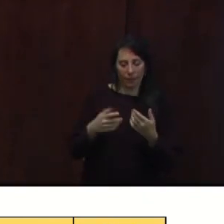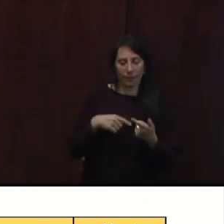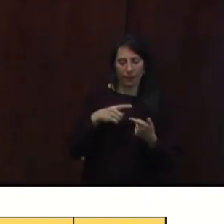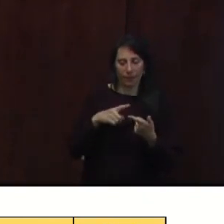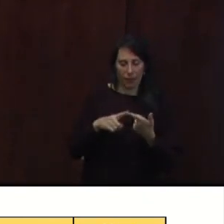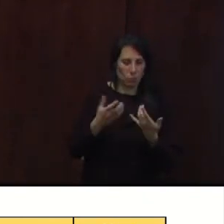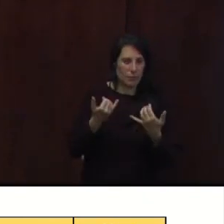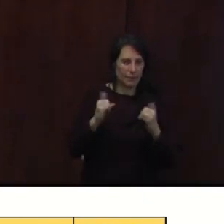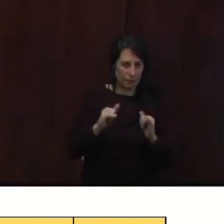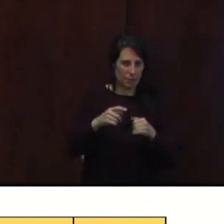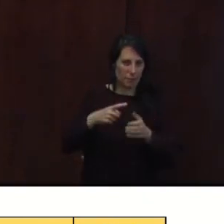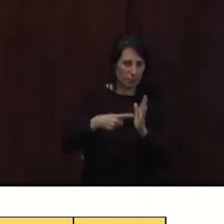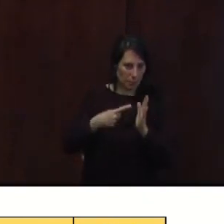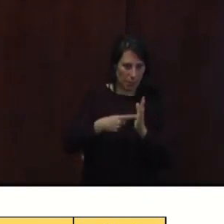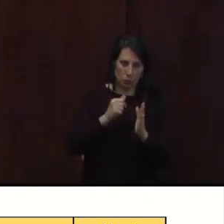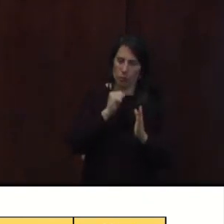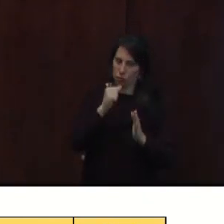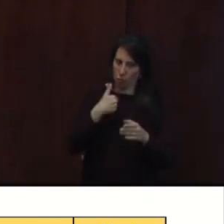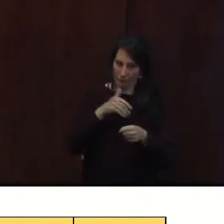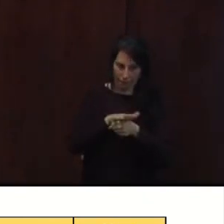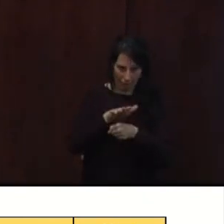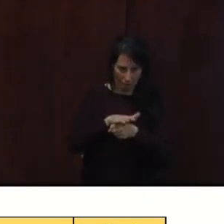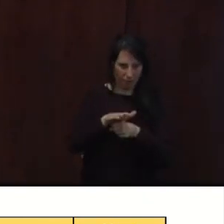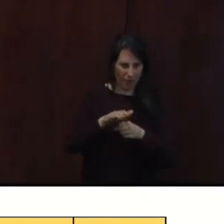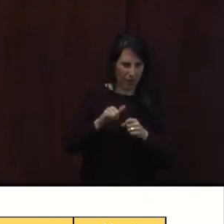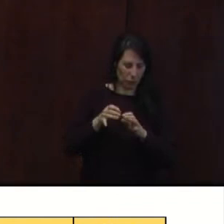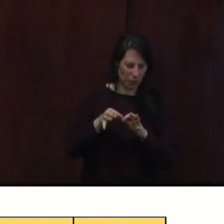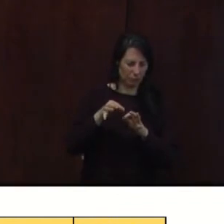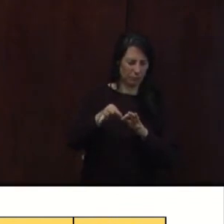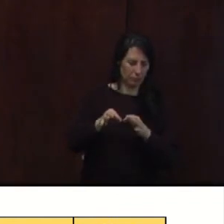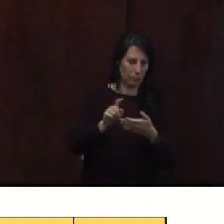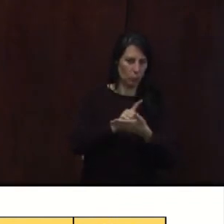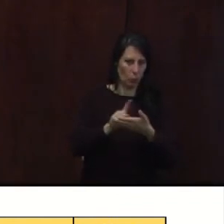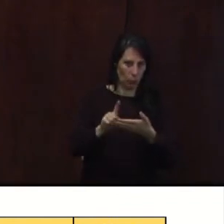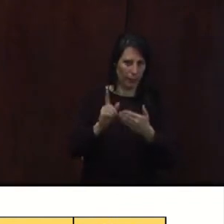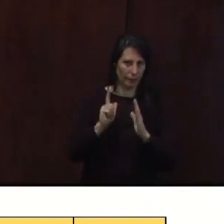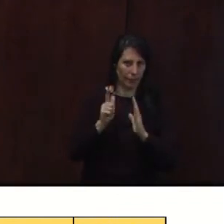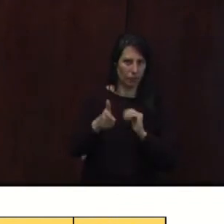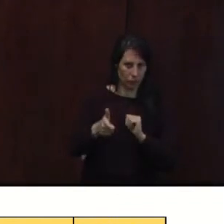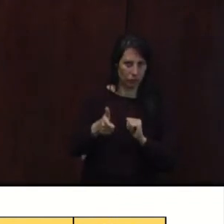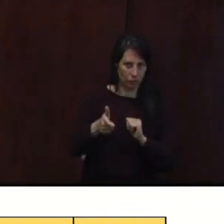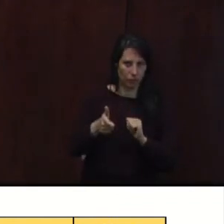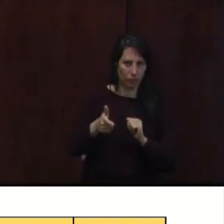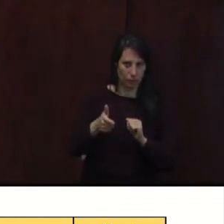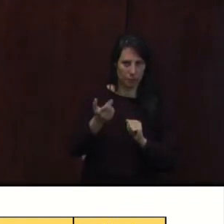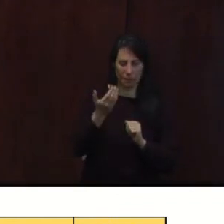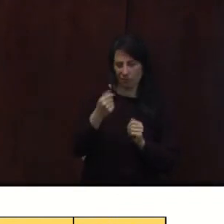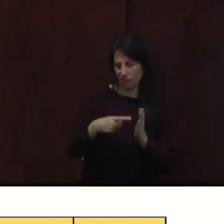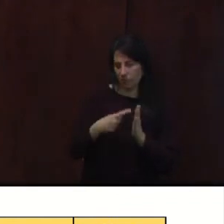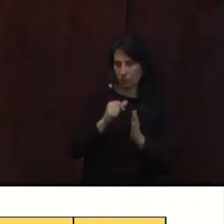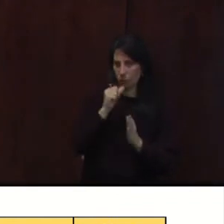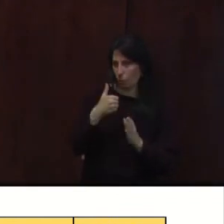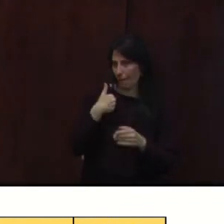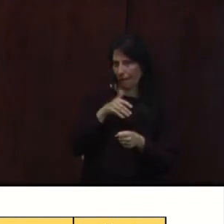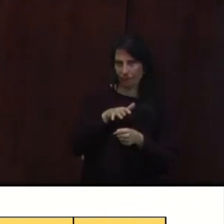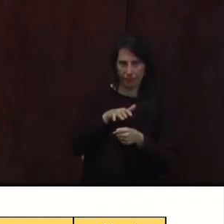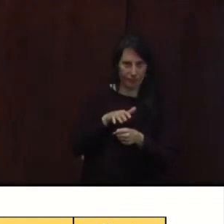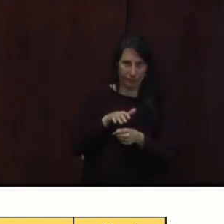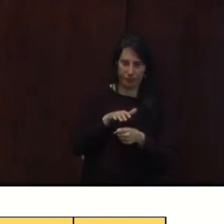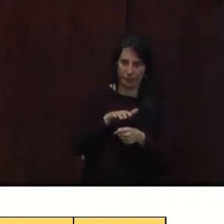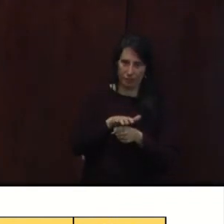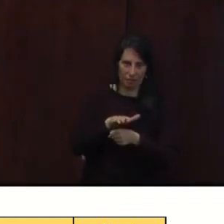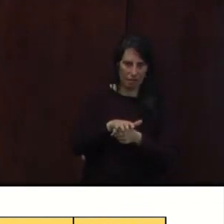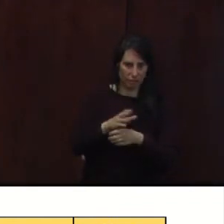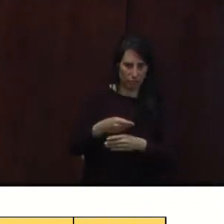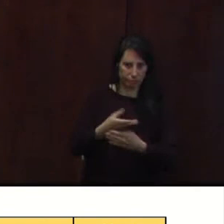so we are always running from week to week until we do not have the amount of supply at this time